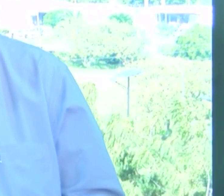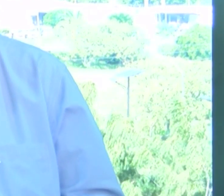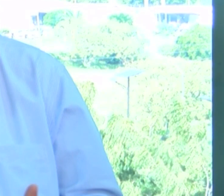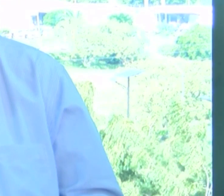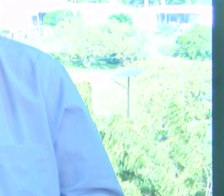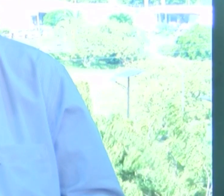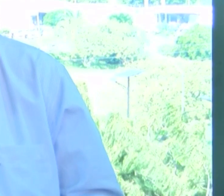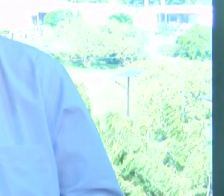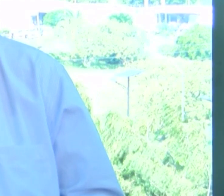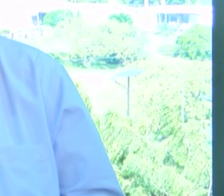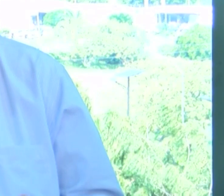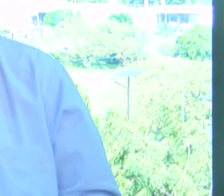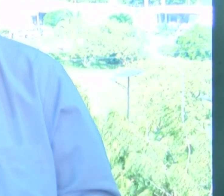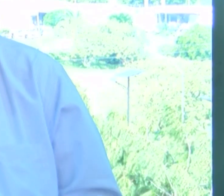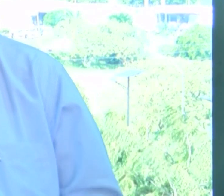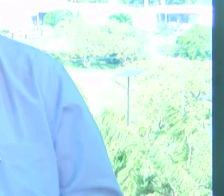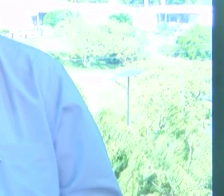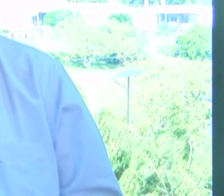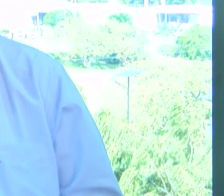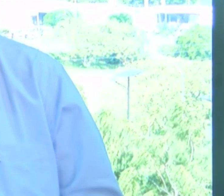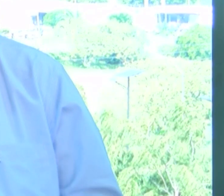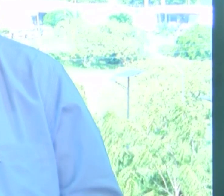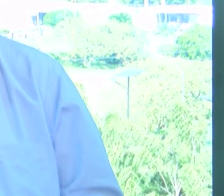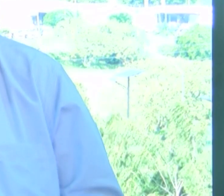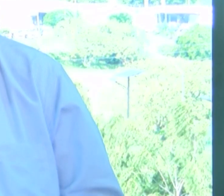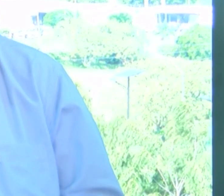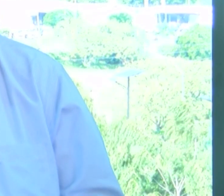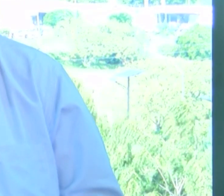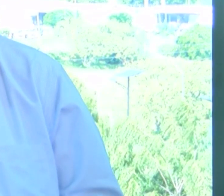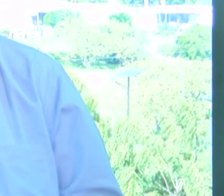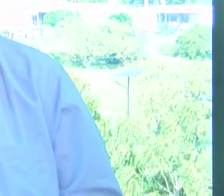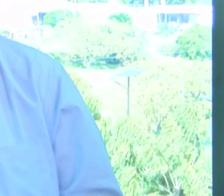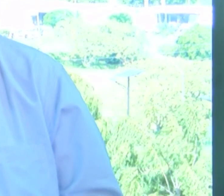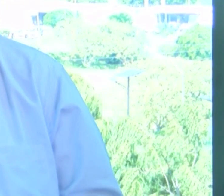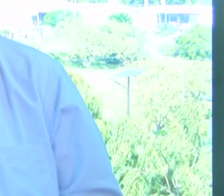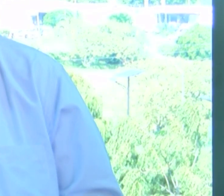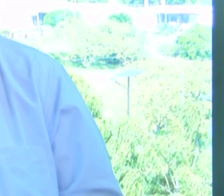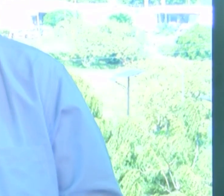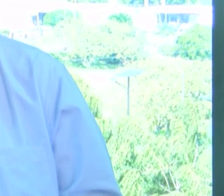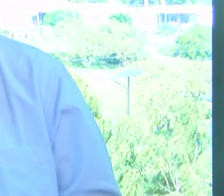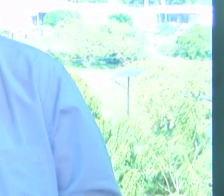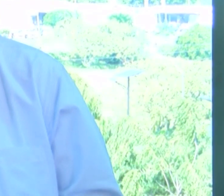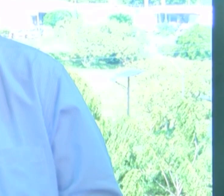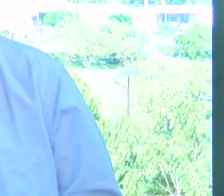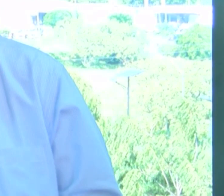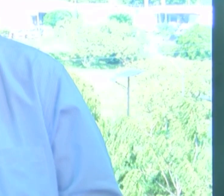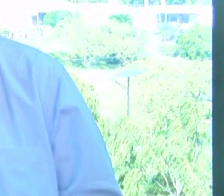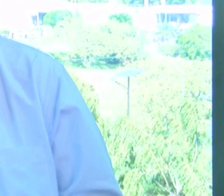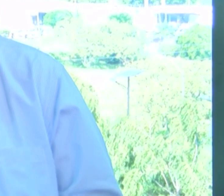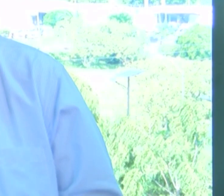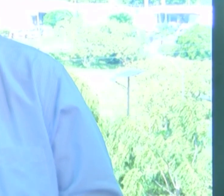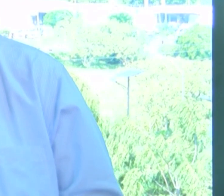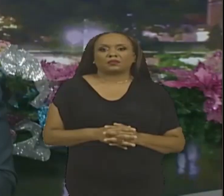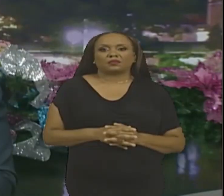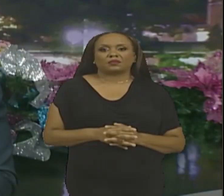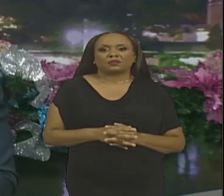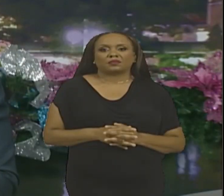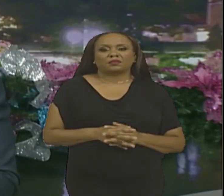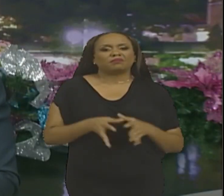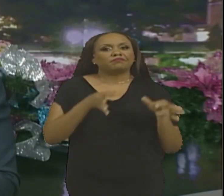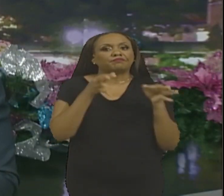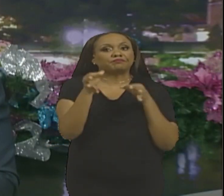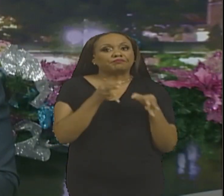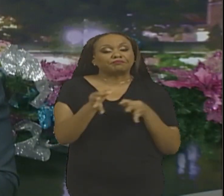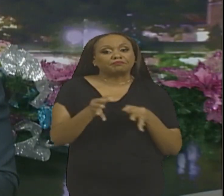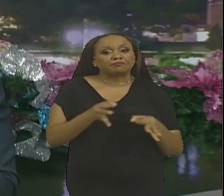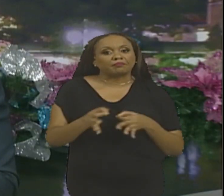to be a high-end, high-quality, available medical care in Barbados for cardiovascular and oncology going forward.